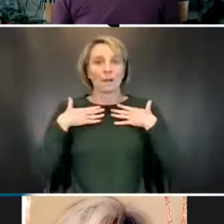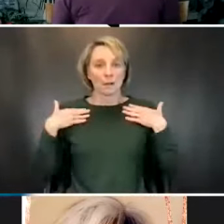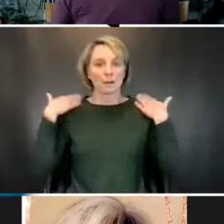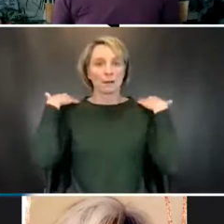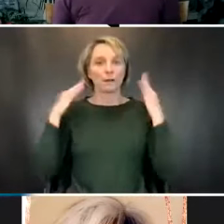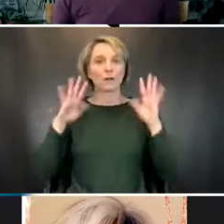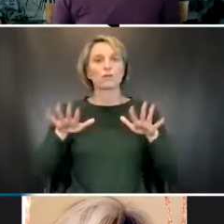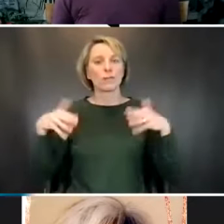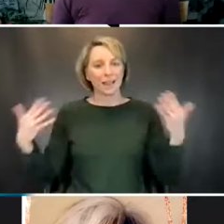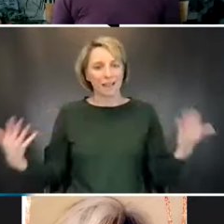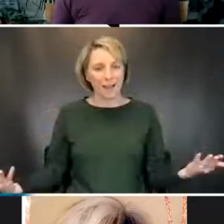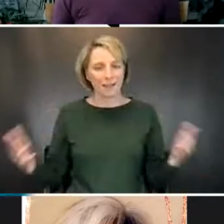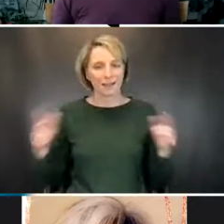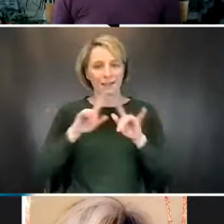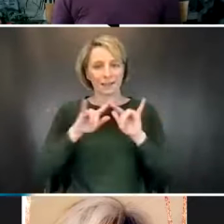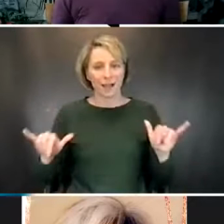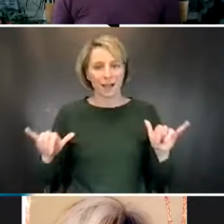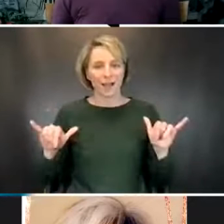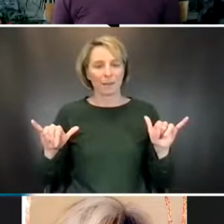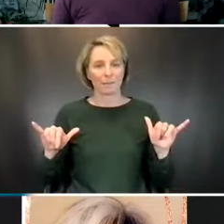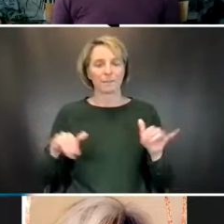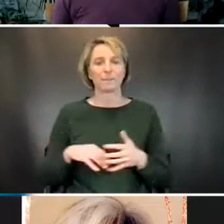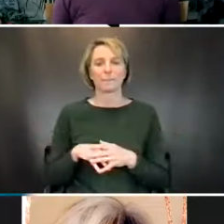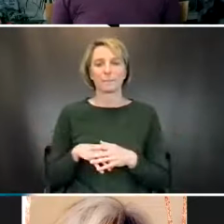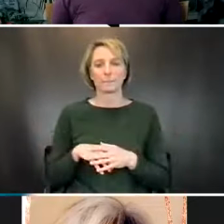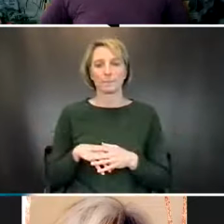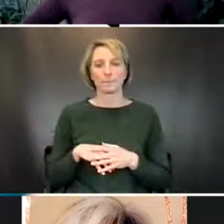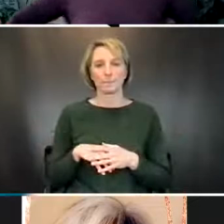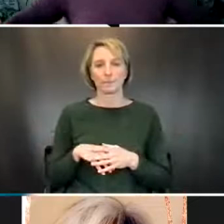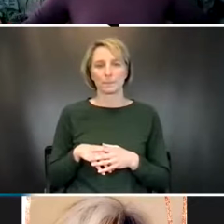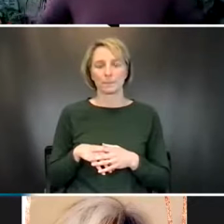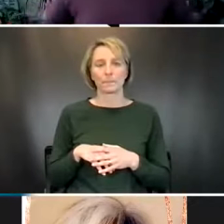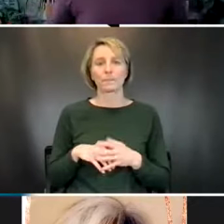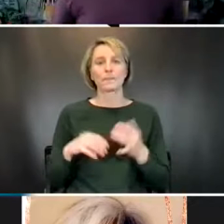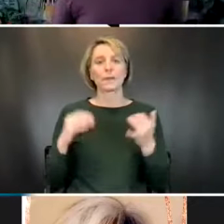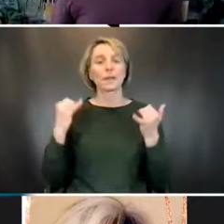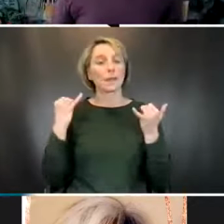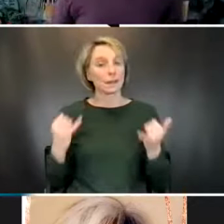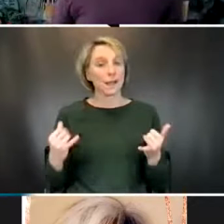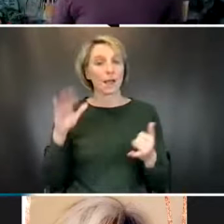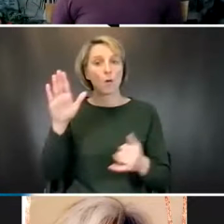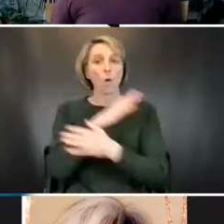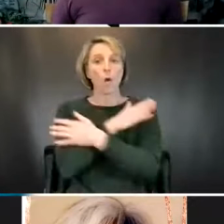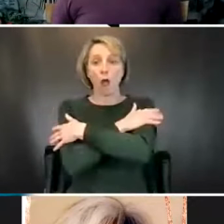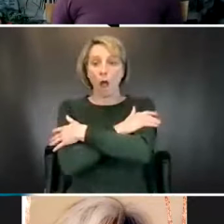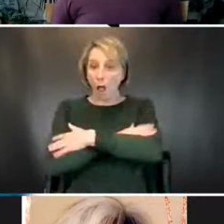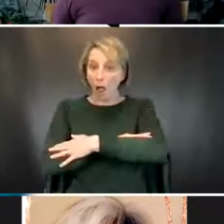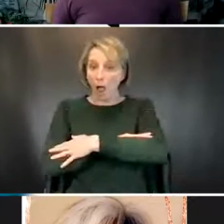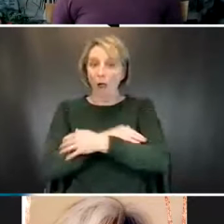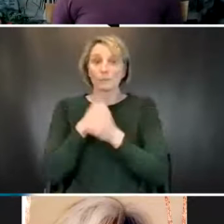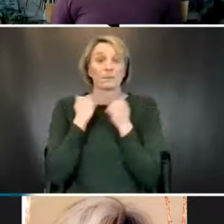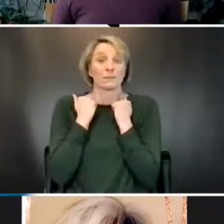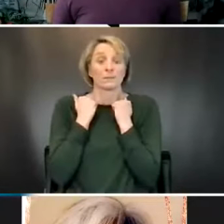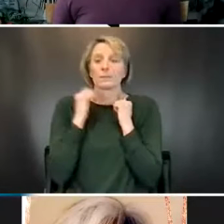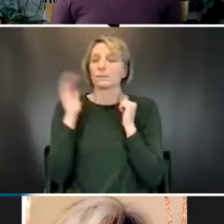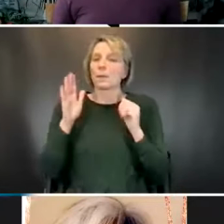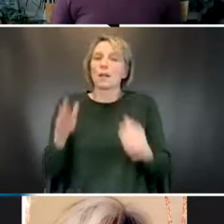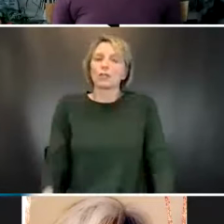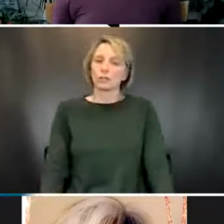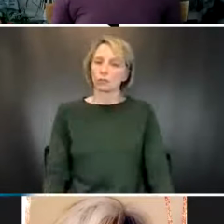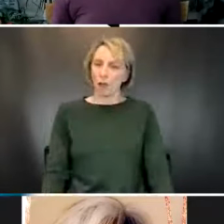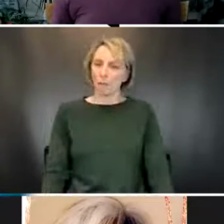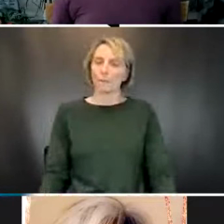Just letting that stress go. And now dropping your arms by your side. As we inhale, we're going to make